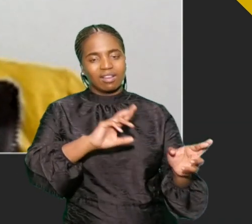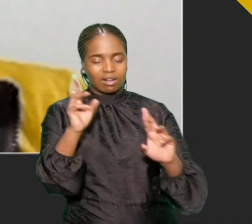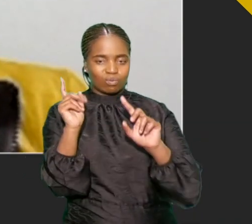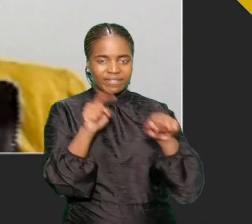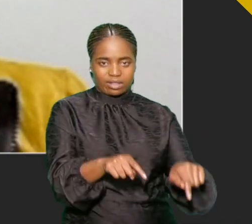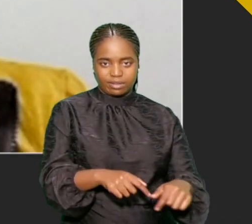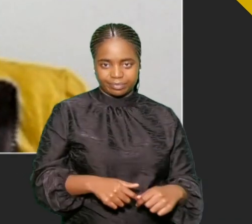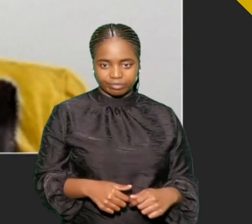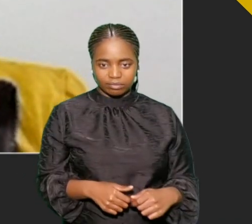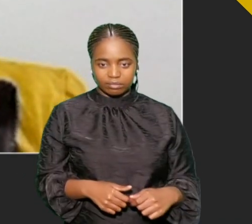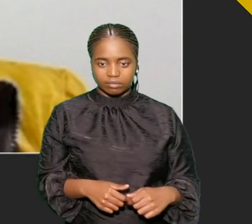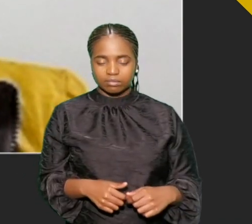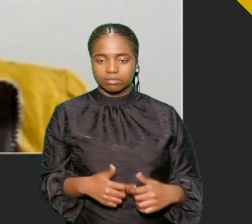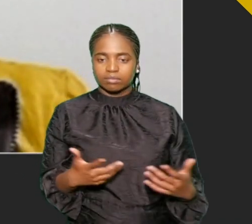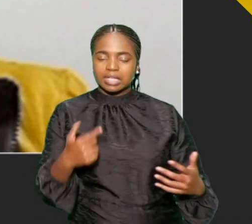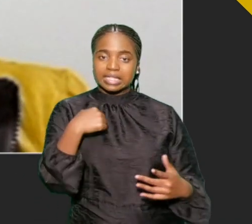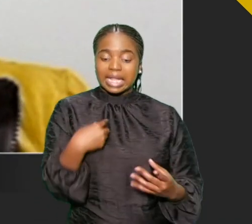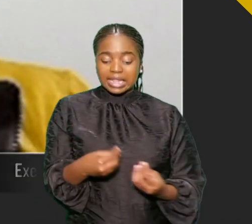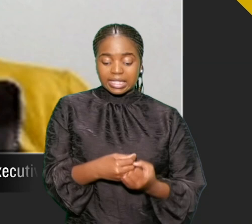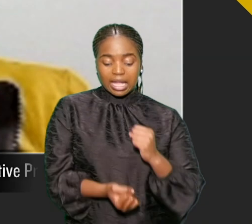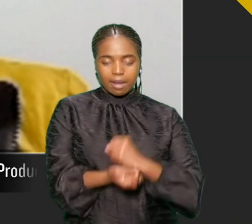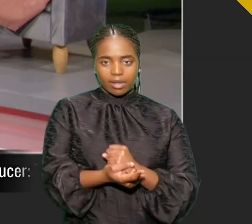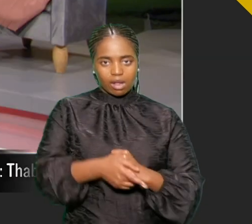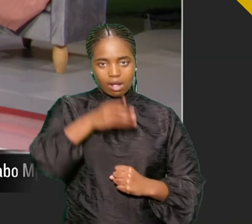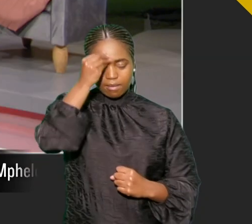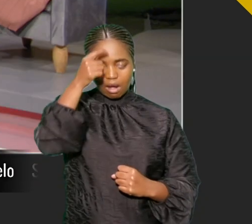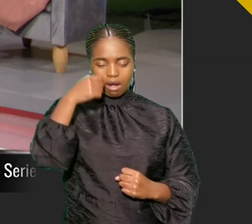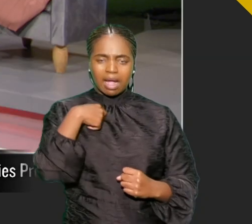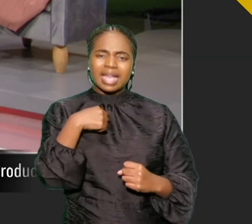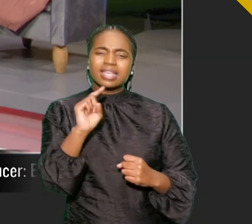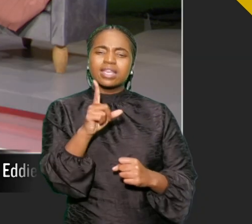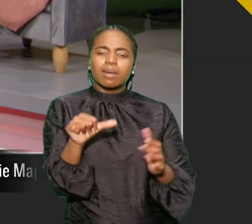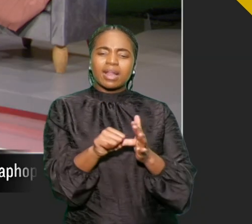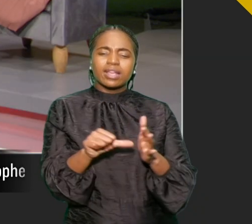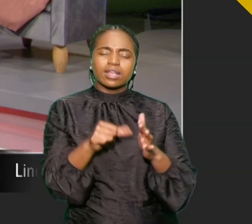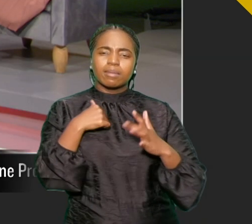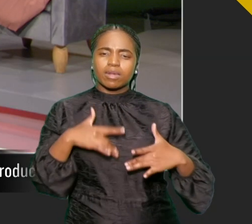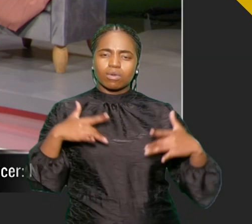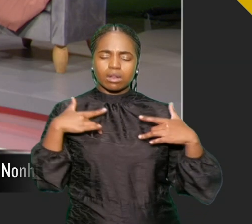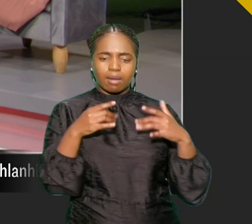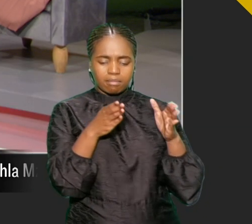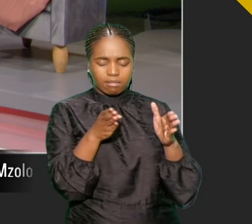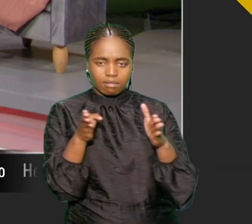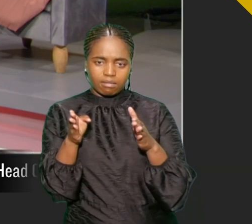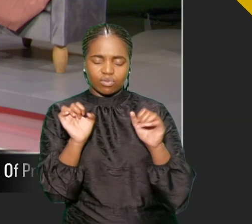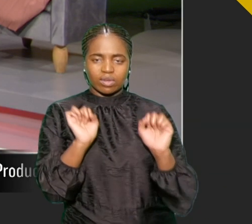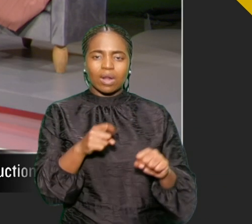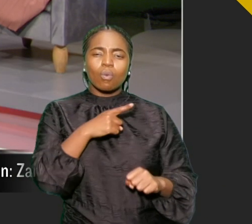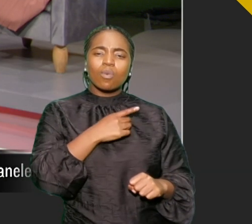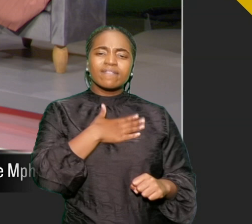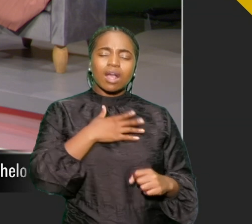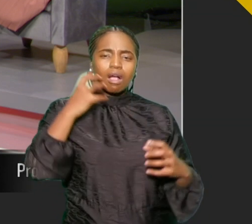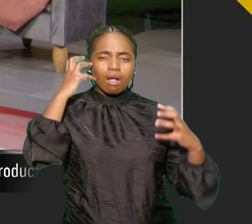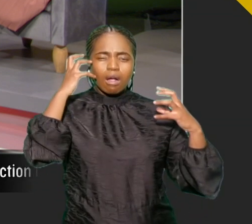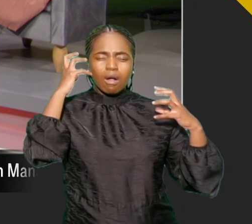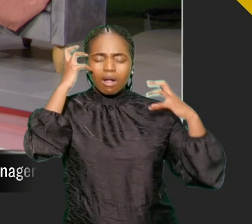They actually just come to help us refocus on what is important in our lives. The reason we feel confused is because